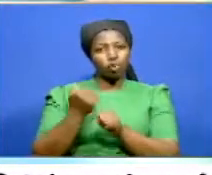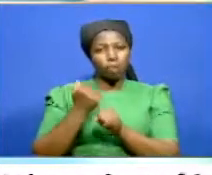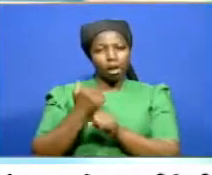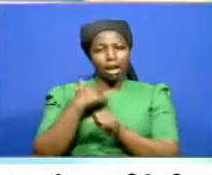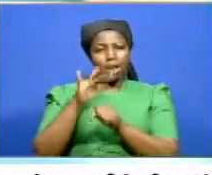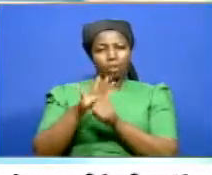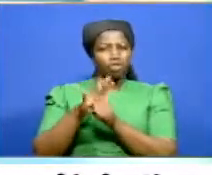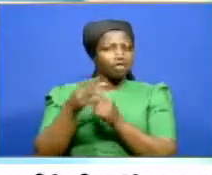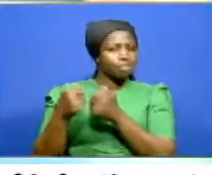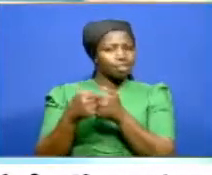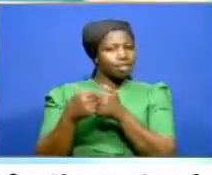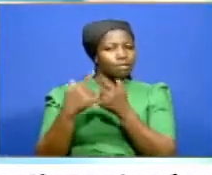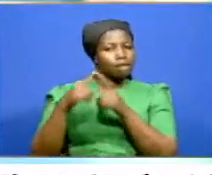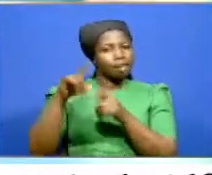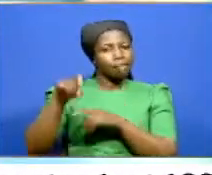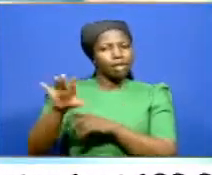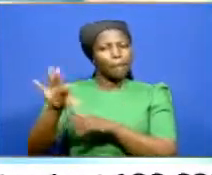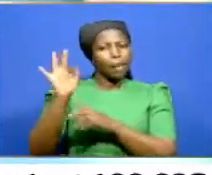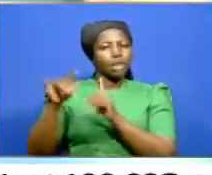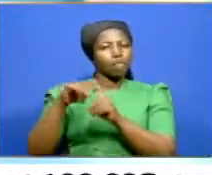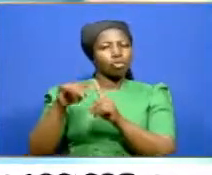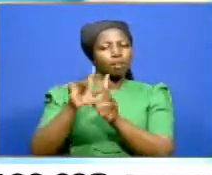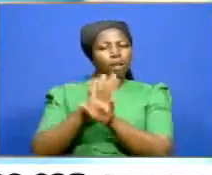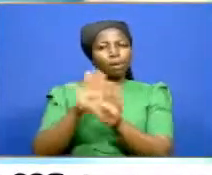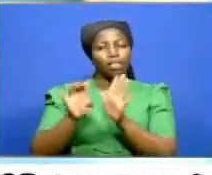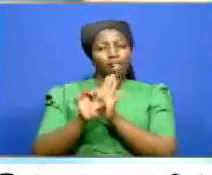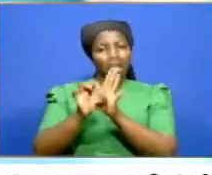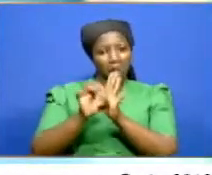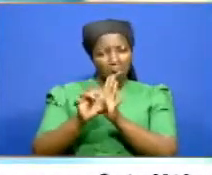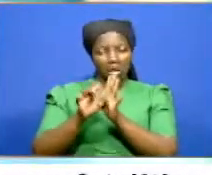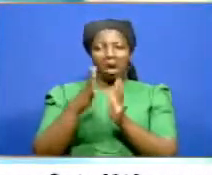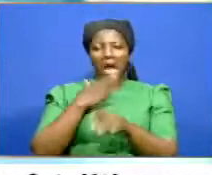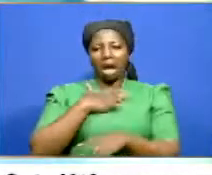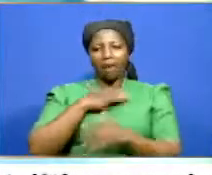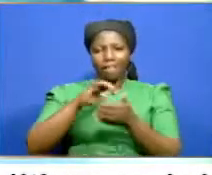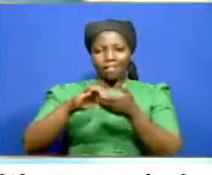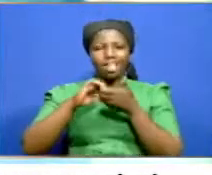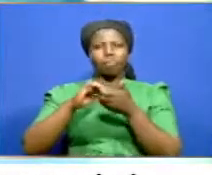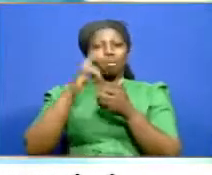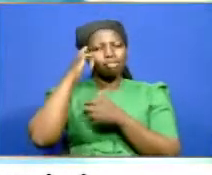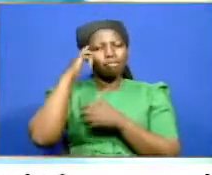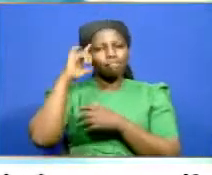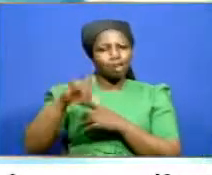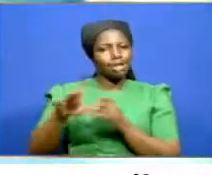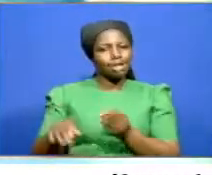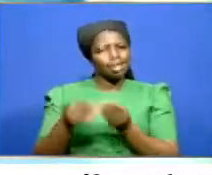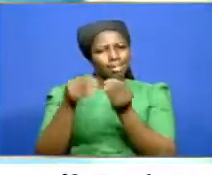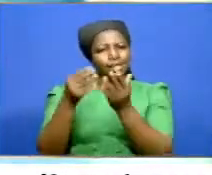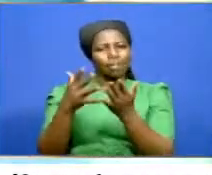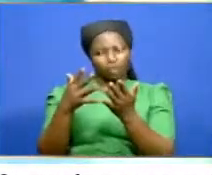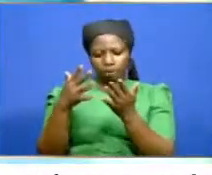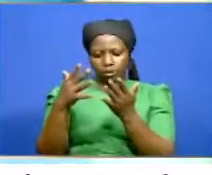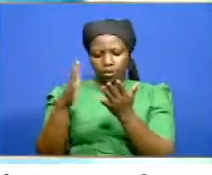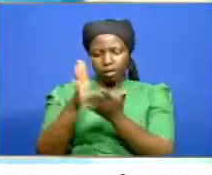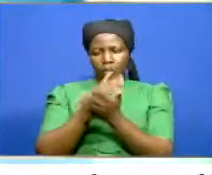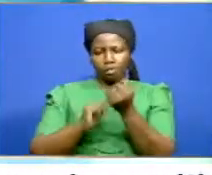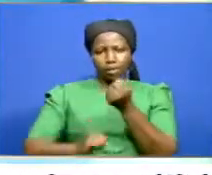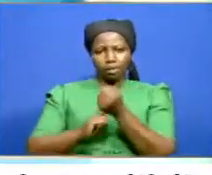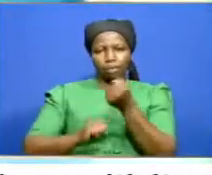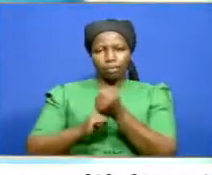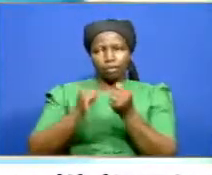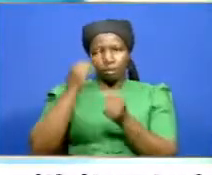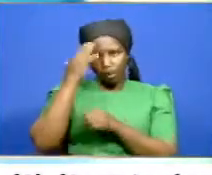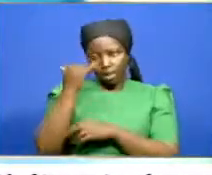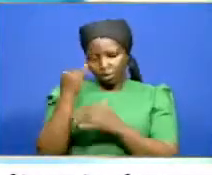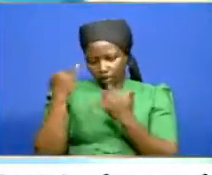I must always just pick the positives. For example, even our federation, I think we must give them a pat on the back, because they're really trying in terms